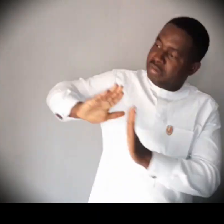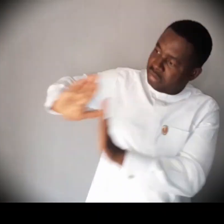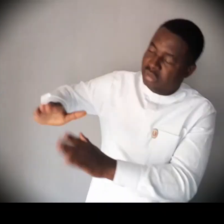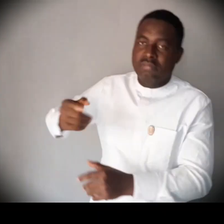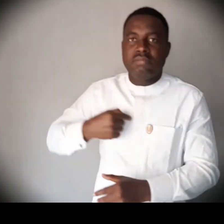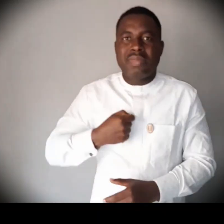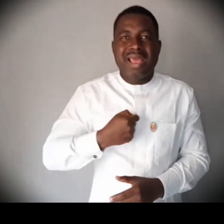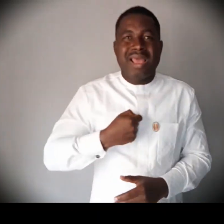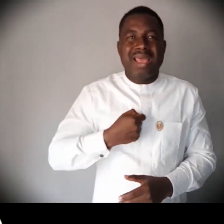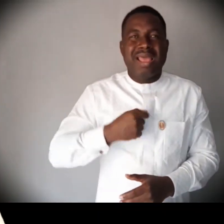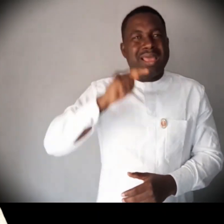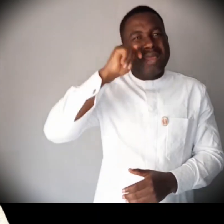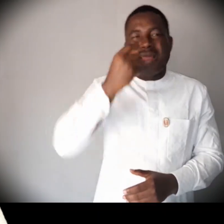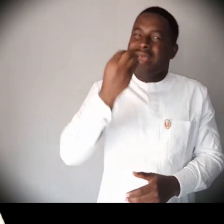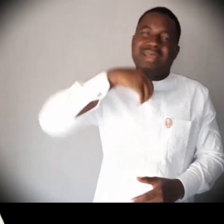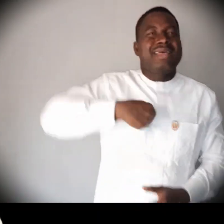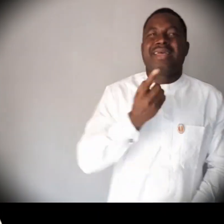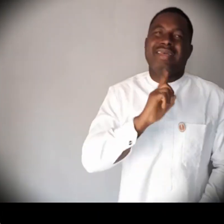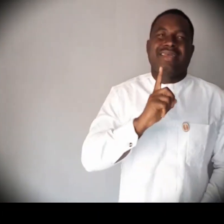at